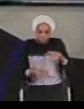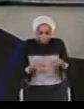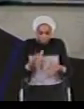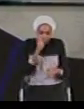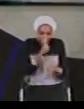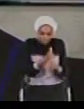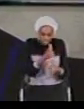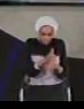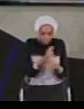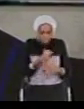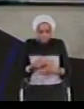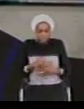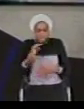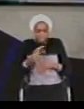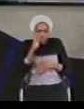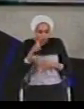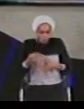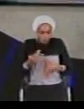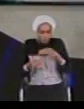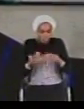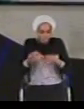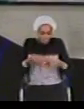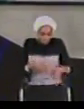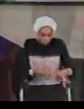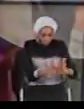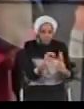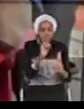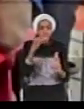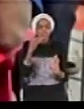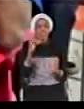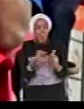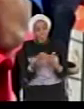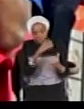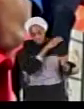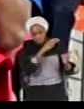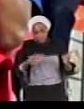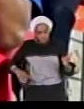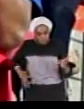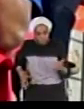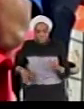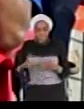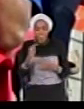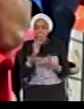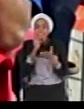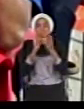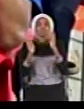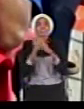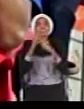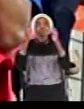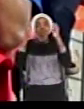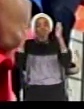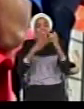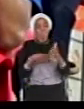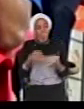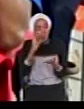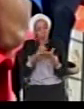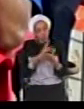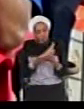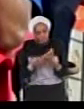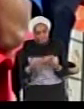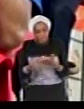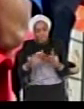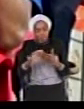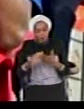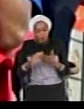walks in the fact that Christ, the victorious and holy righteous one,